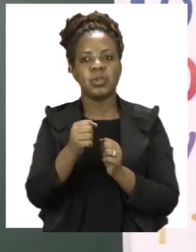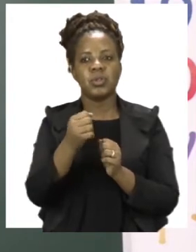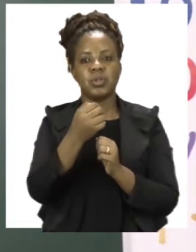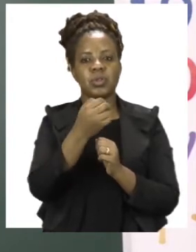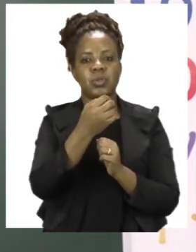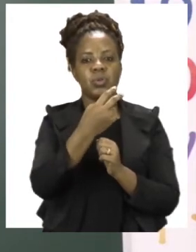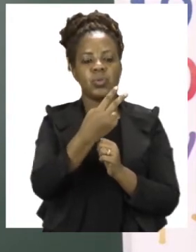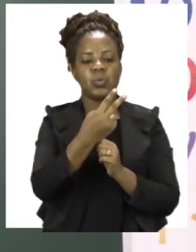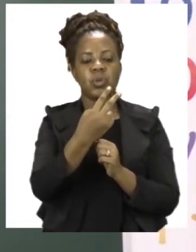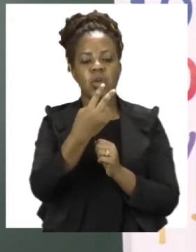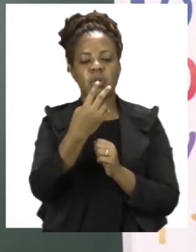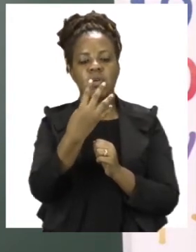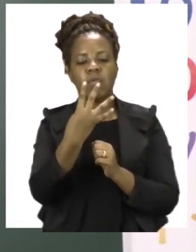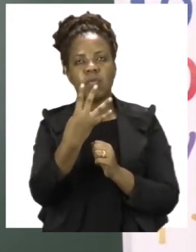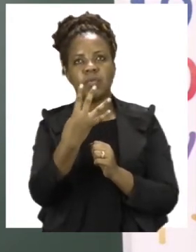6,